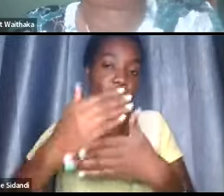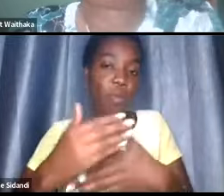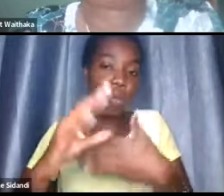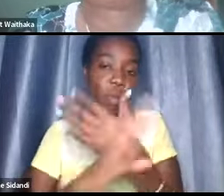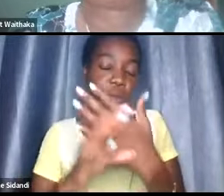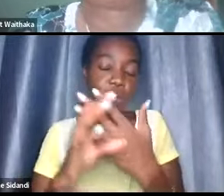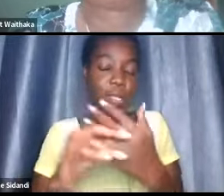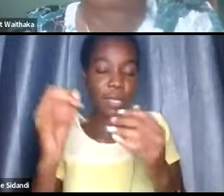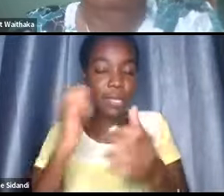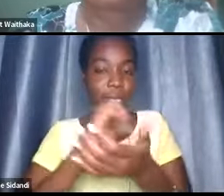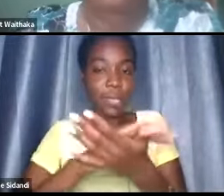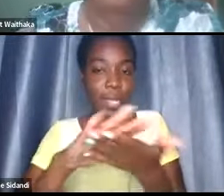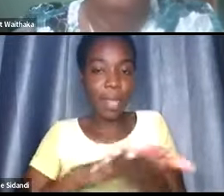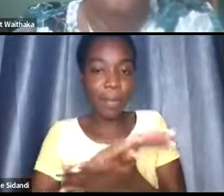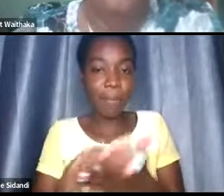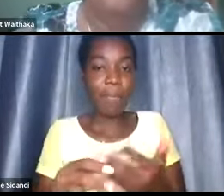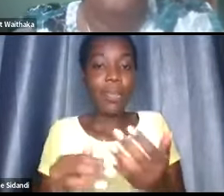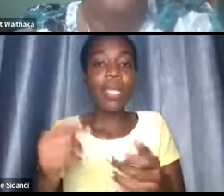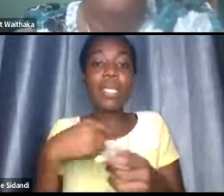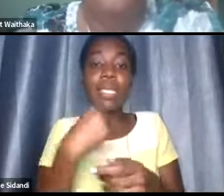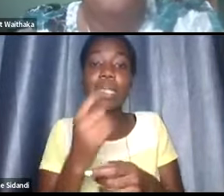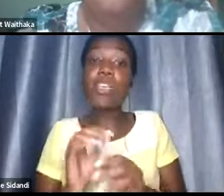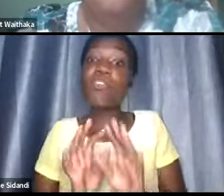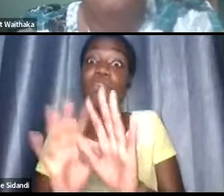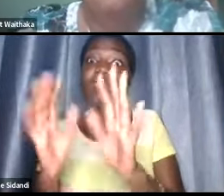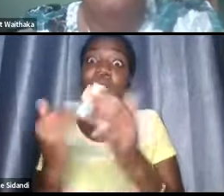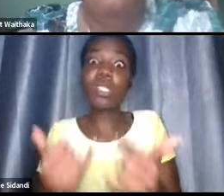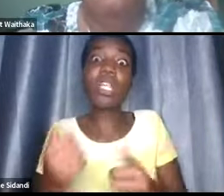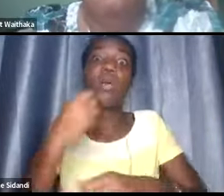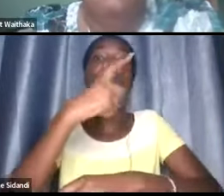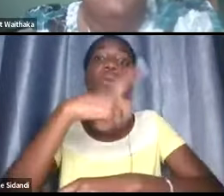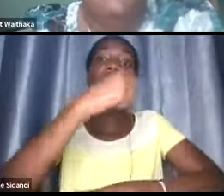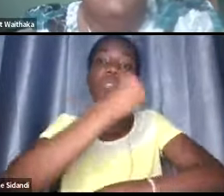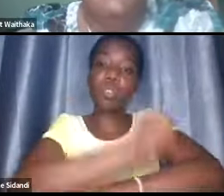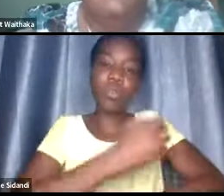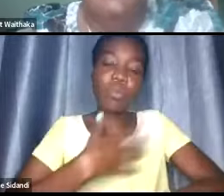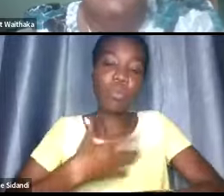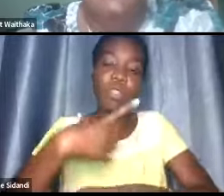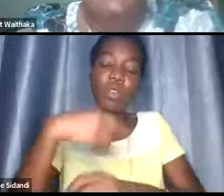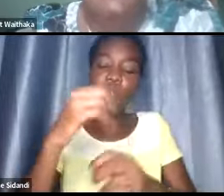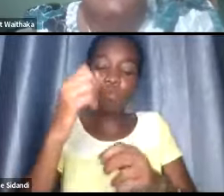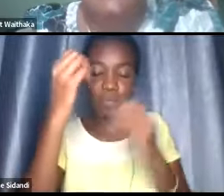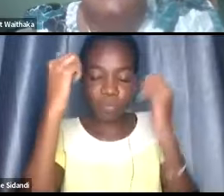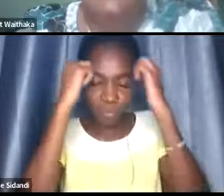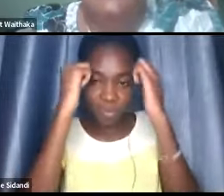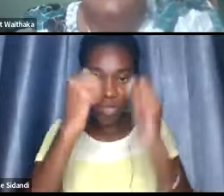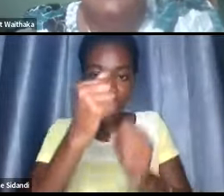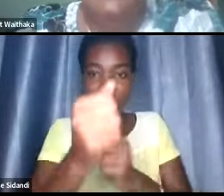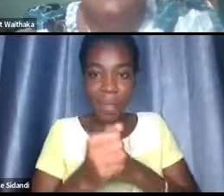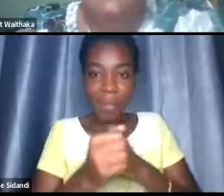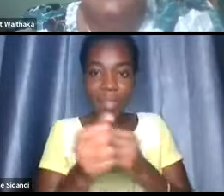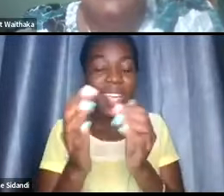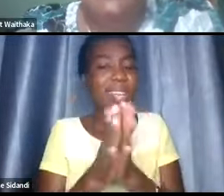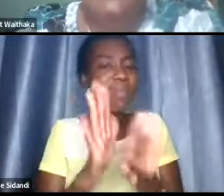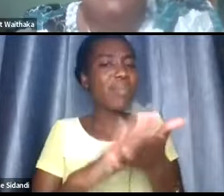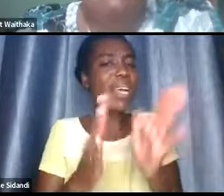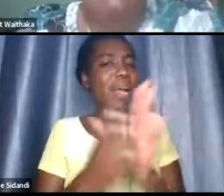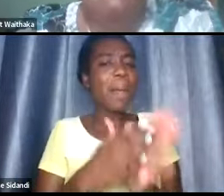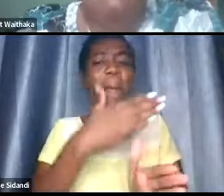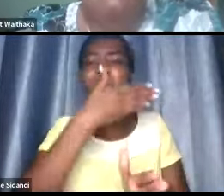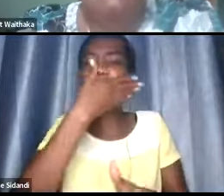yours. Now I'm going to this school, please pay for me. And I'm going to study carpentry. And he was actually one of our best students, who is